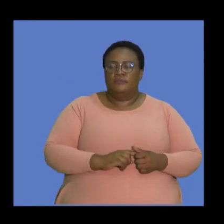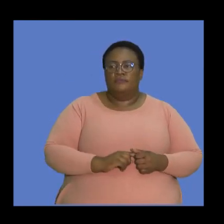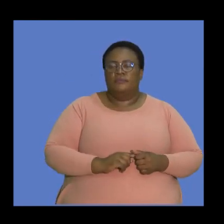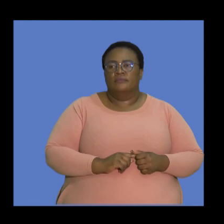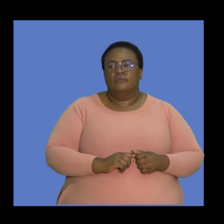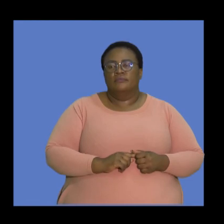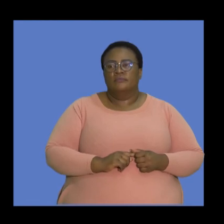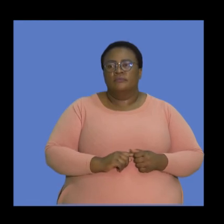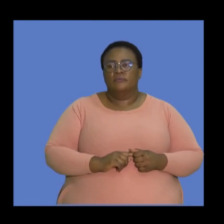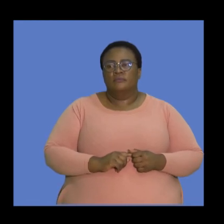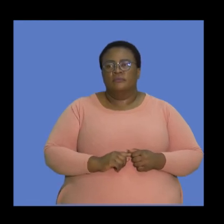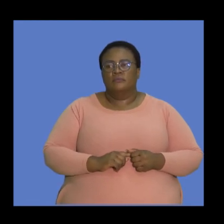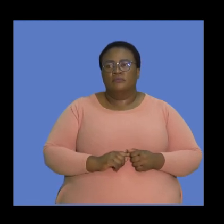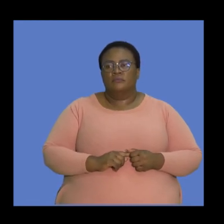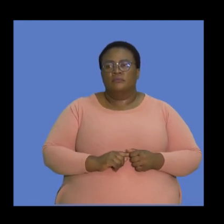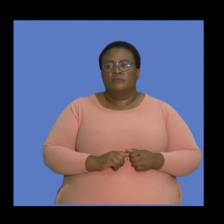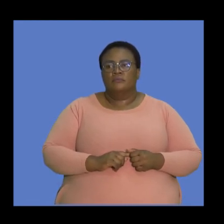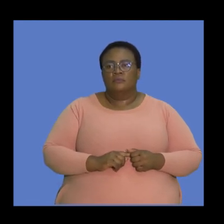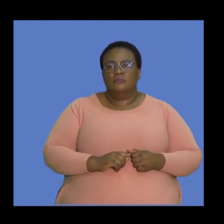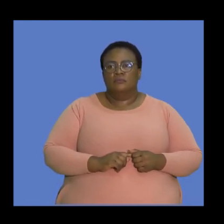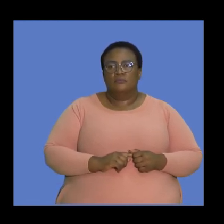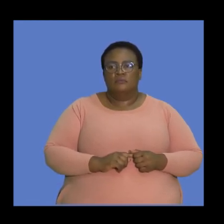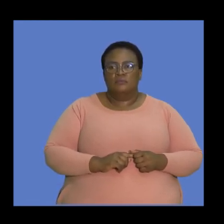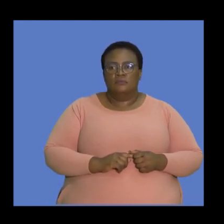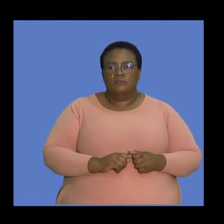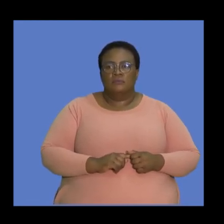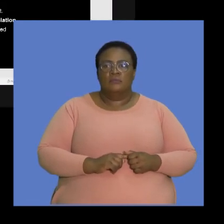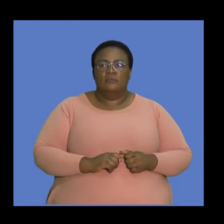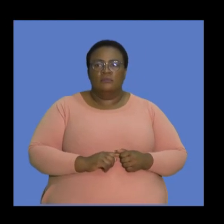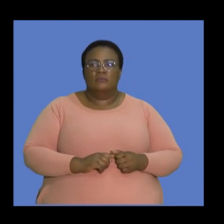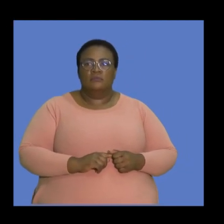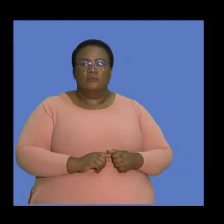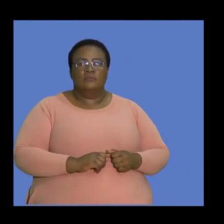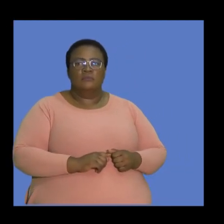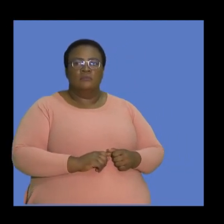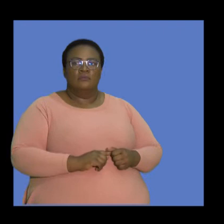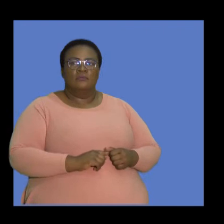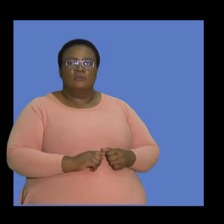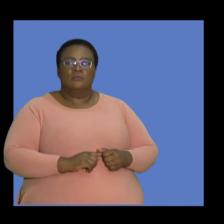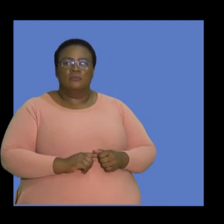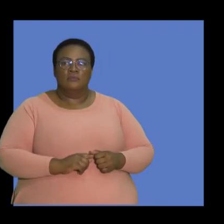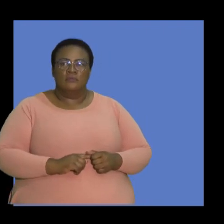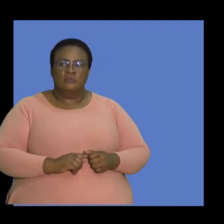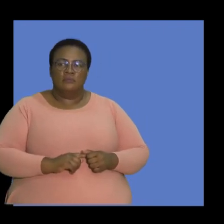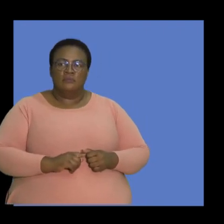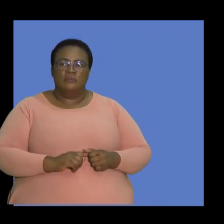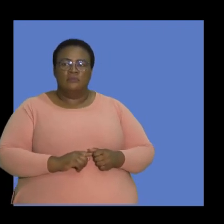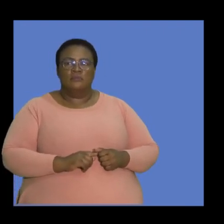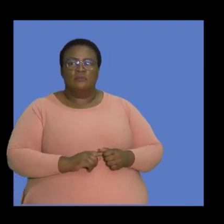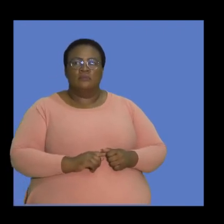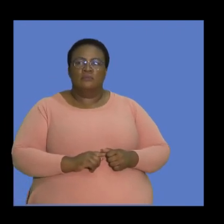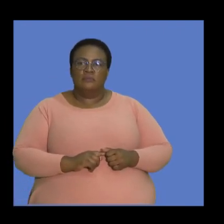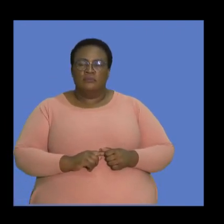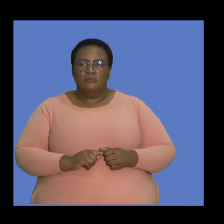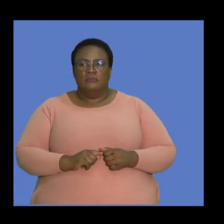sides. So I will call this a 5th root. And therefore, if I take out a 5th root on both sides,